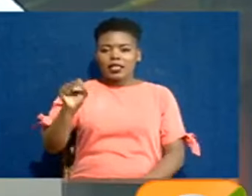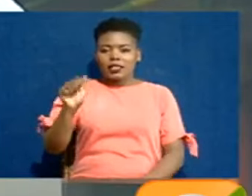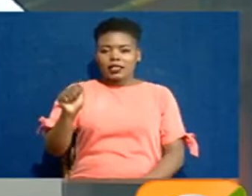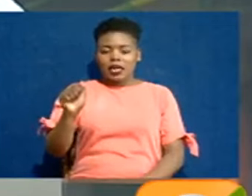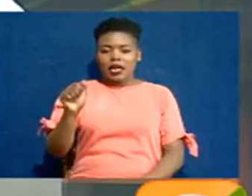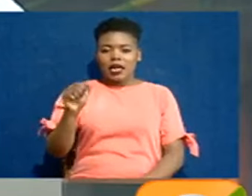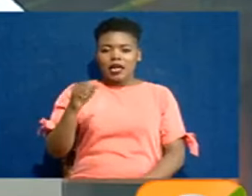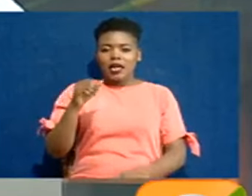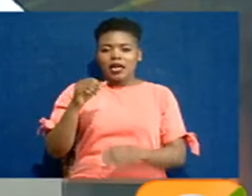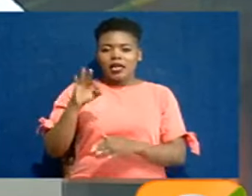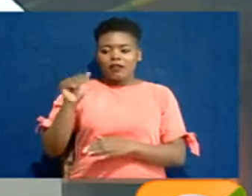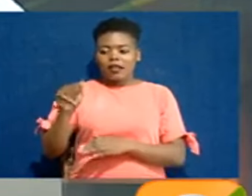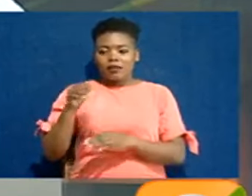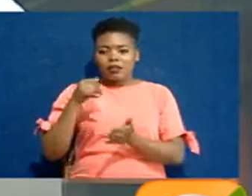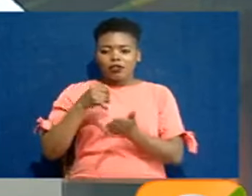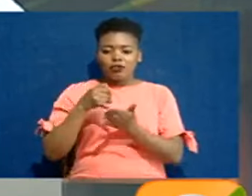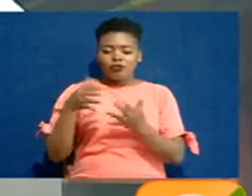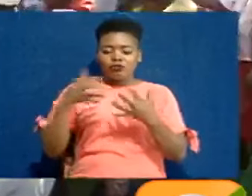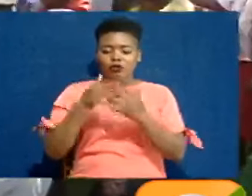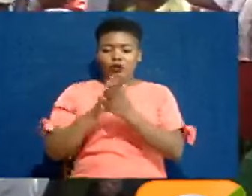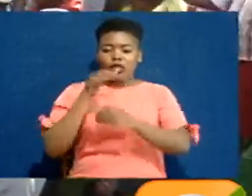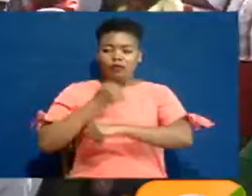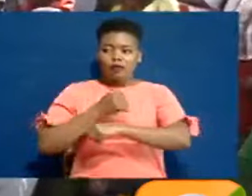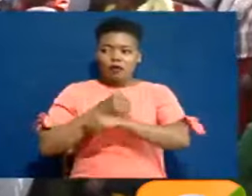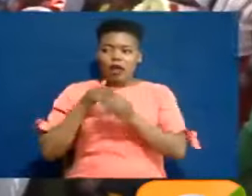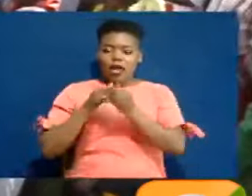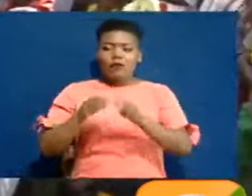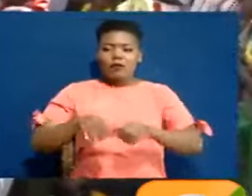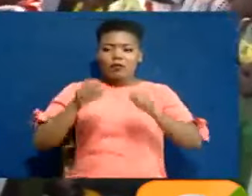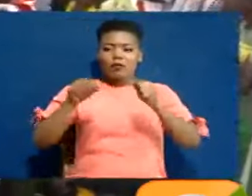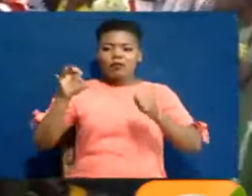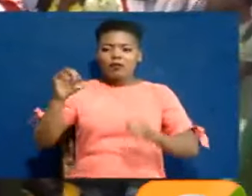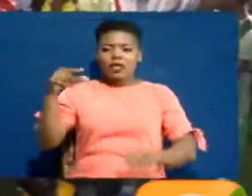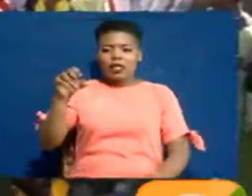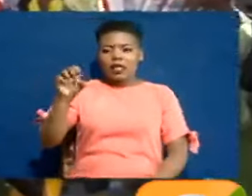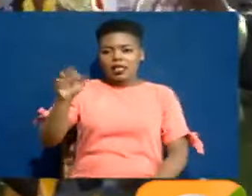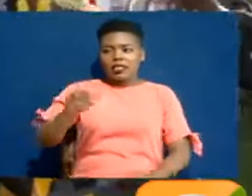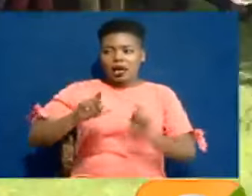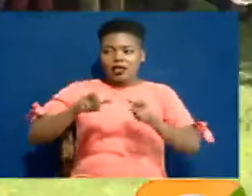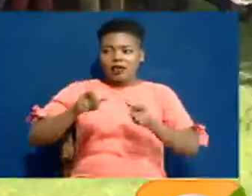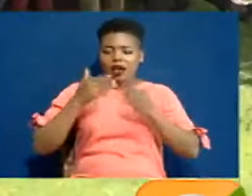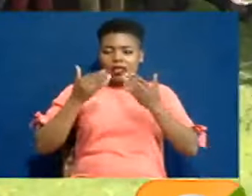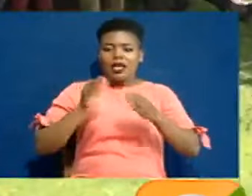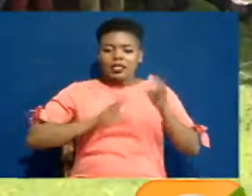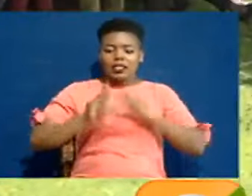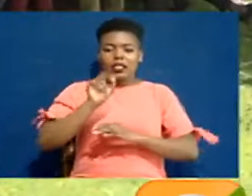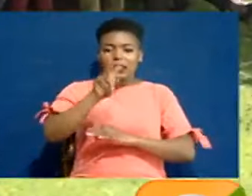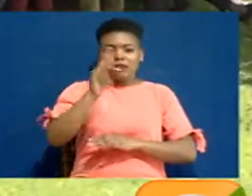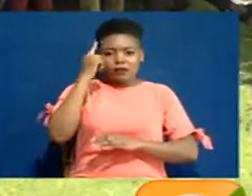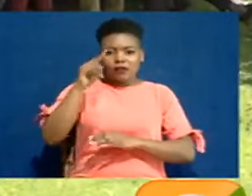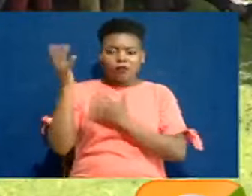other institutions. Led by Egesa FM head of radio James Gichana, elated Egesa listeners thanked Royal Media Services